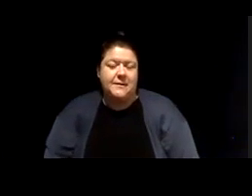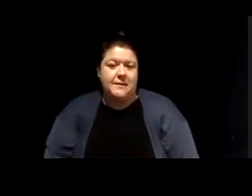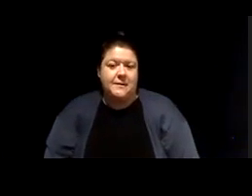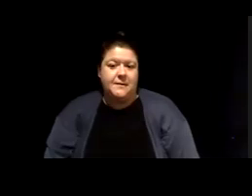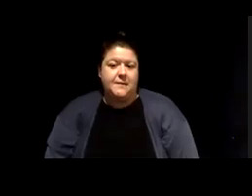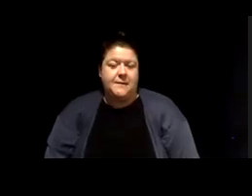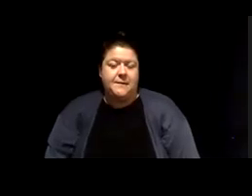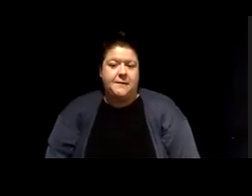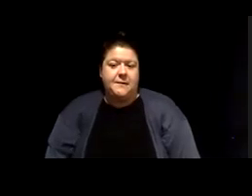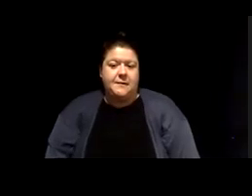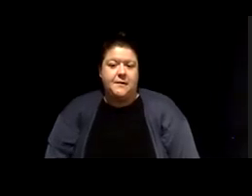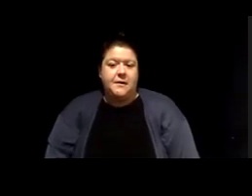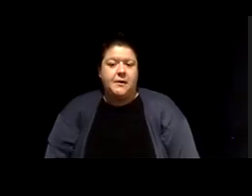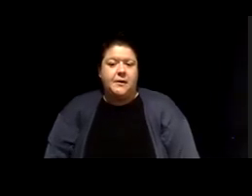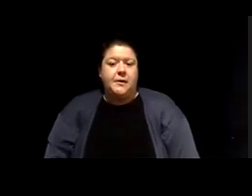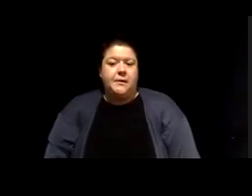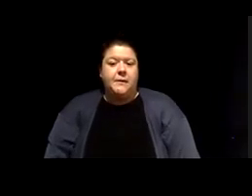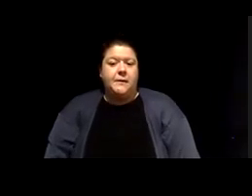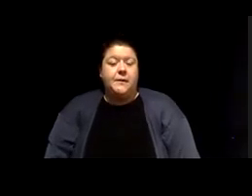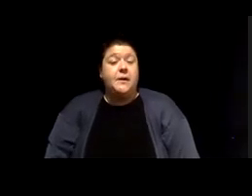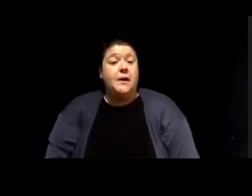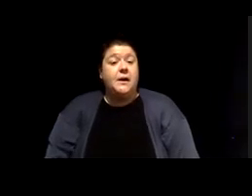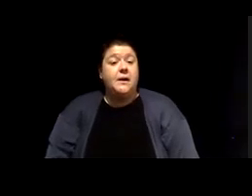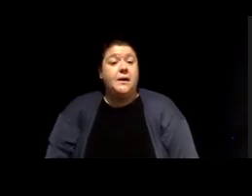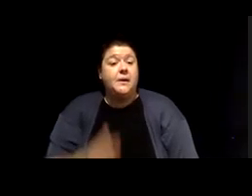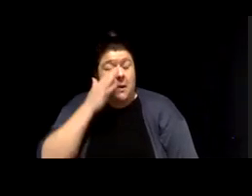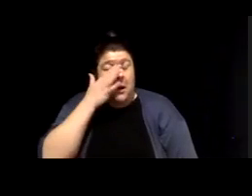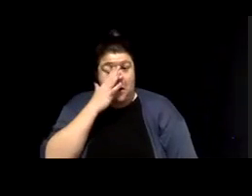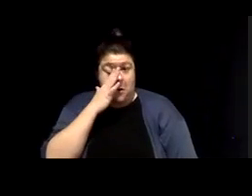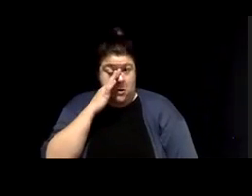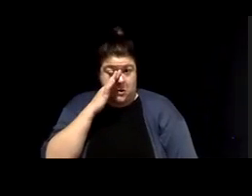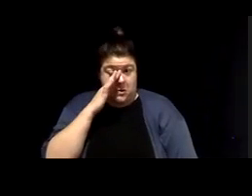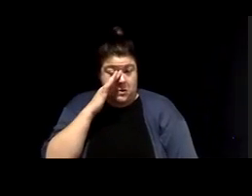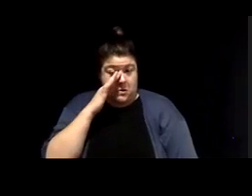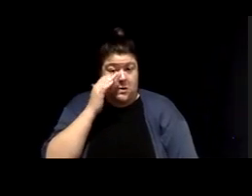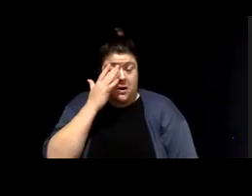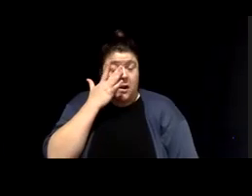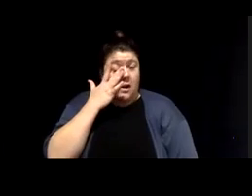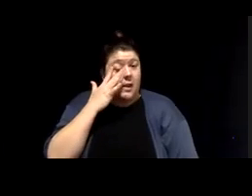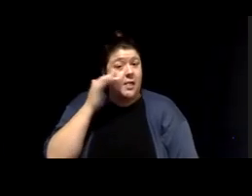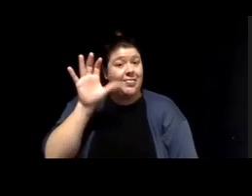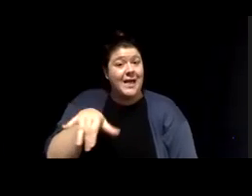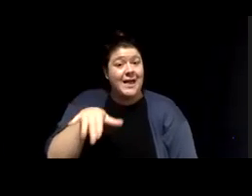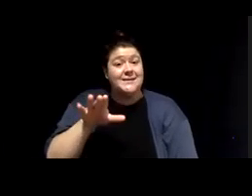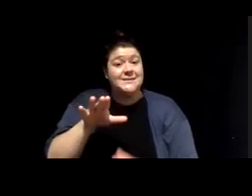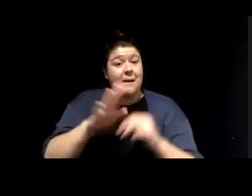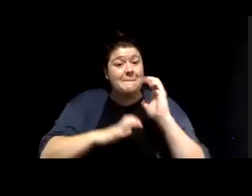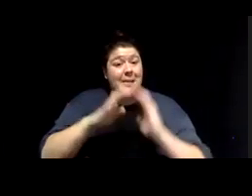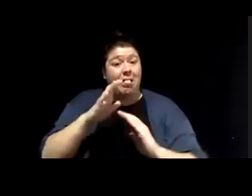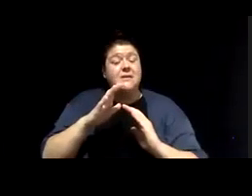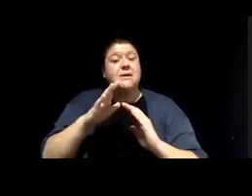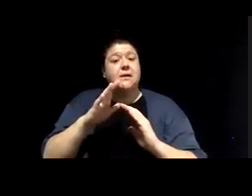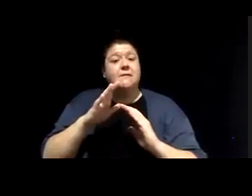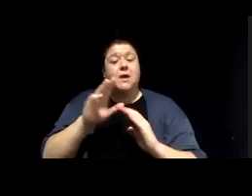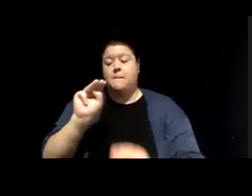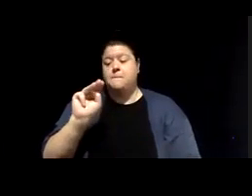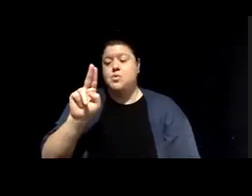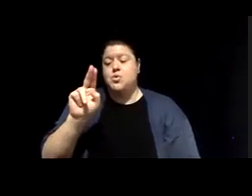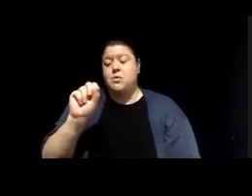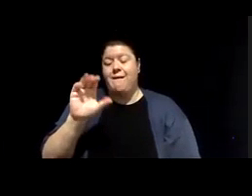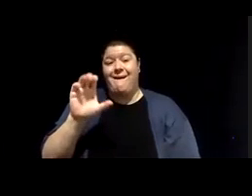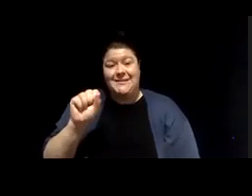Then that kind of has a buildup of mucus in your body, and that sort of clogs up your